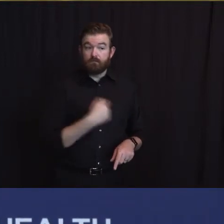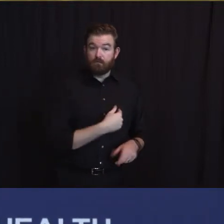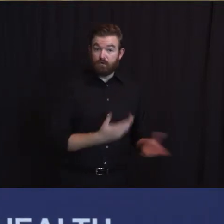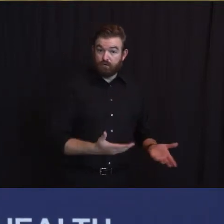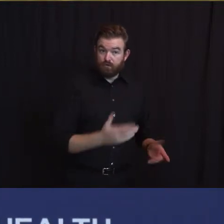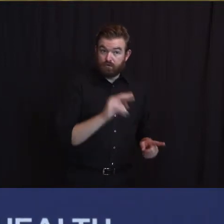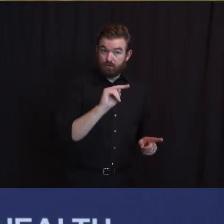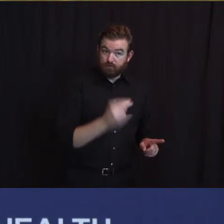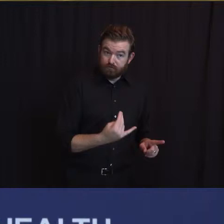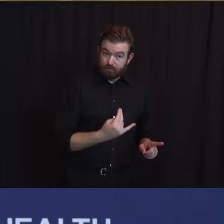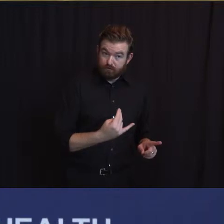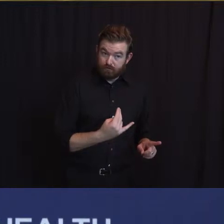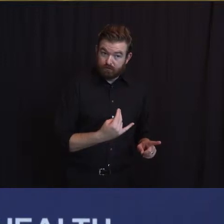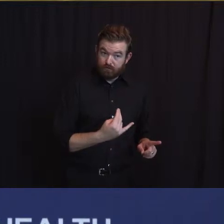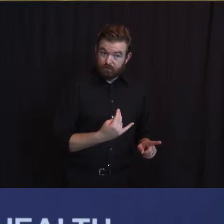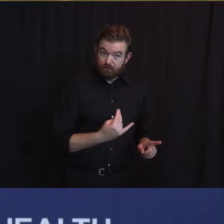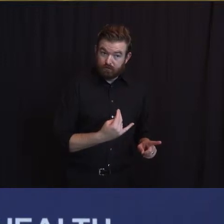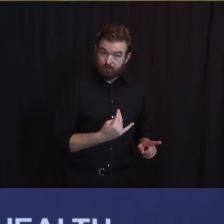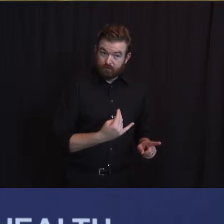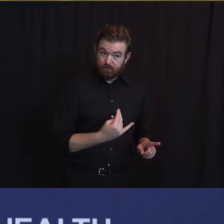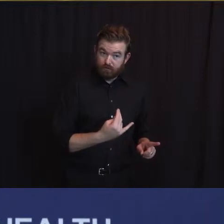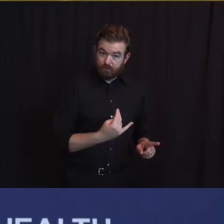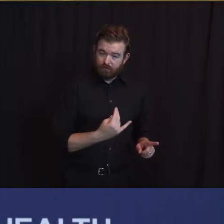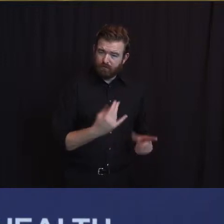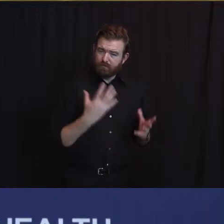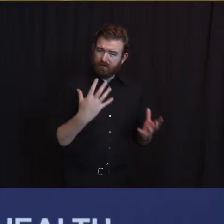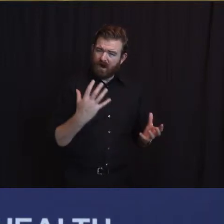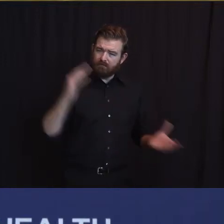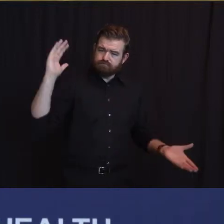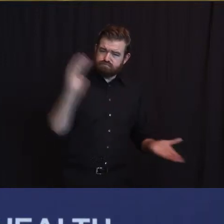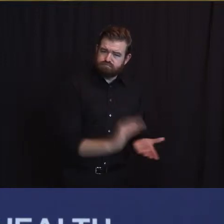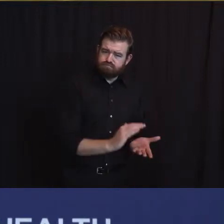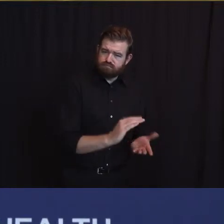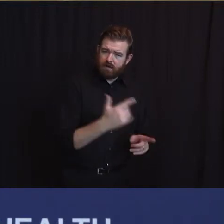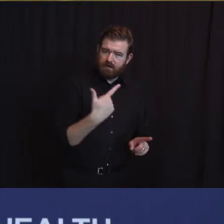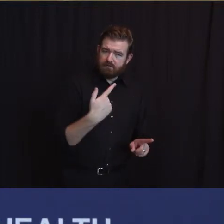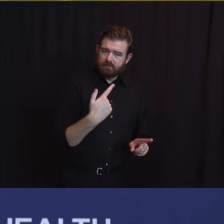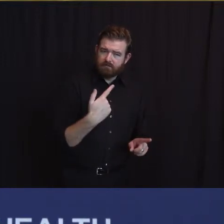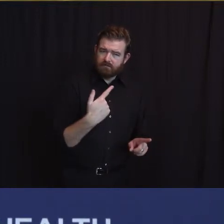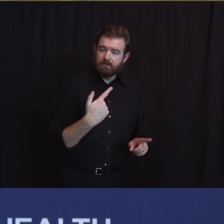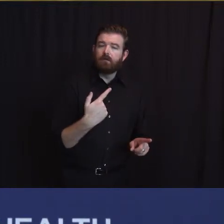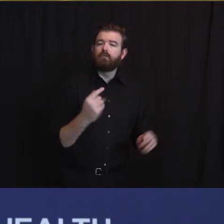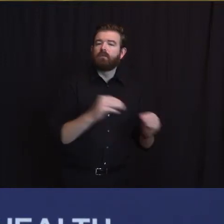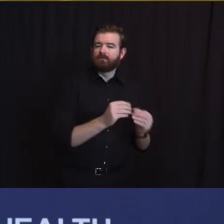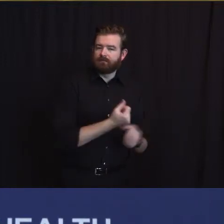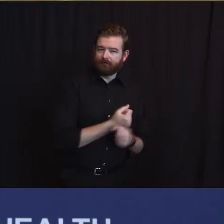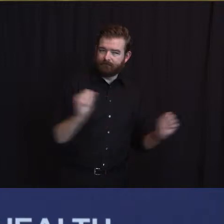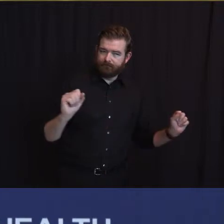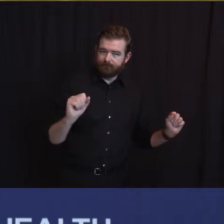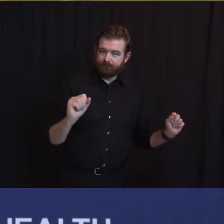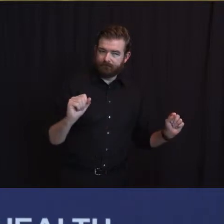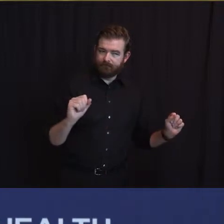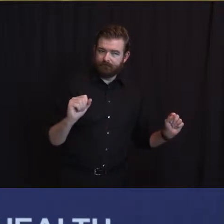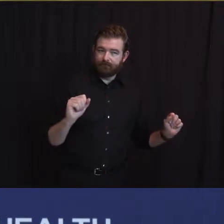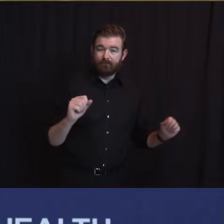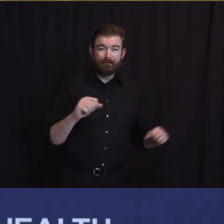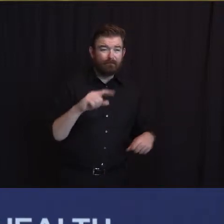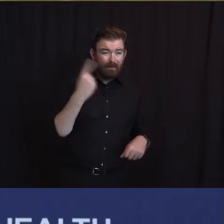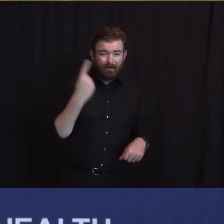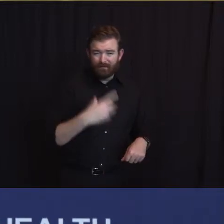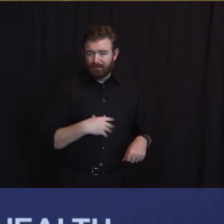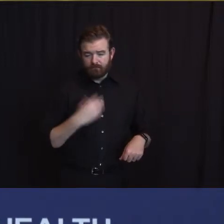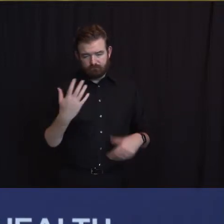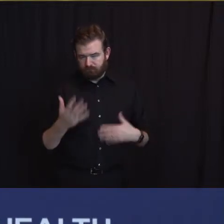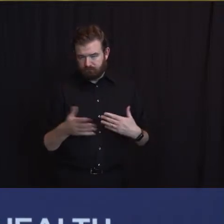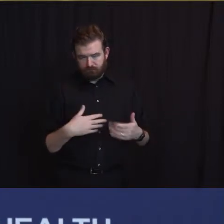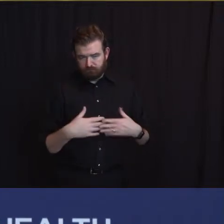guns in our state means a safer state. It has nothing to do with what color of your skin,